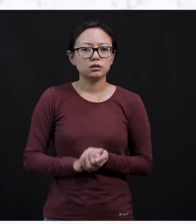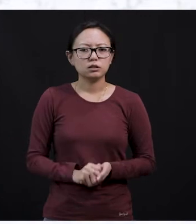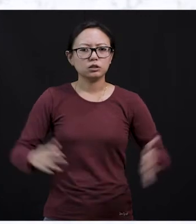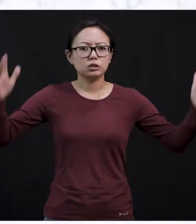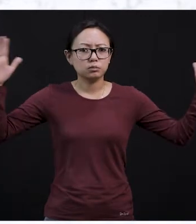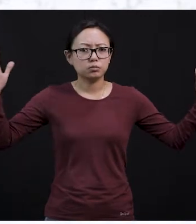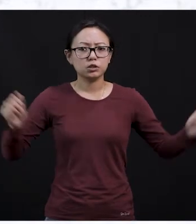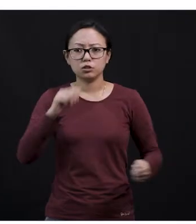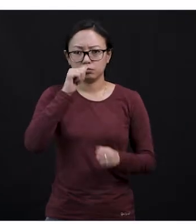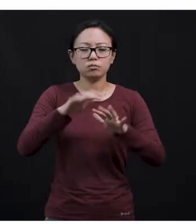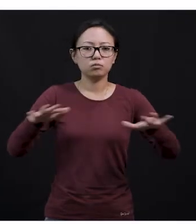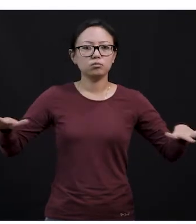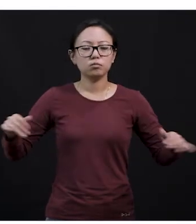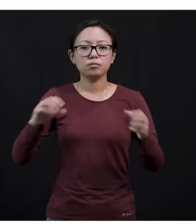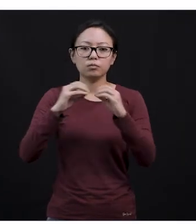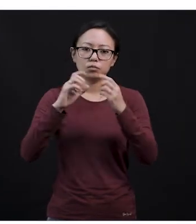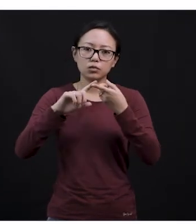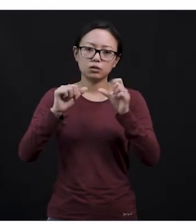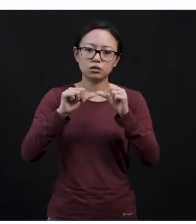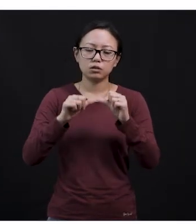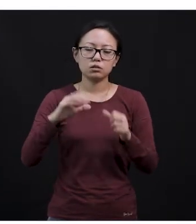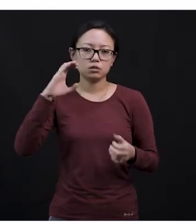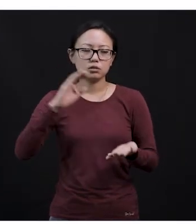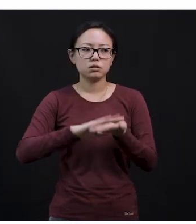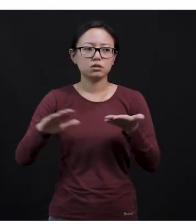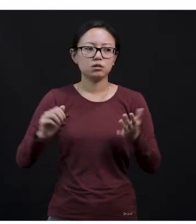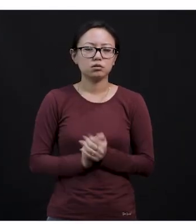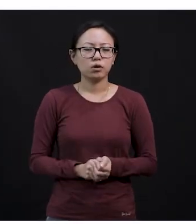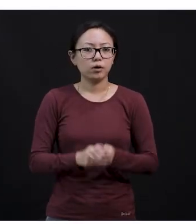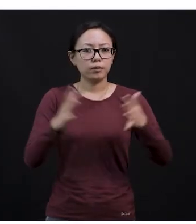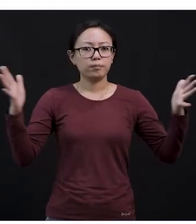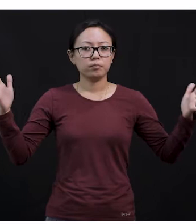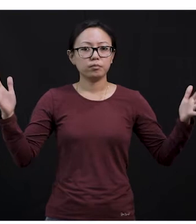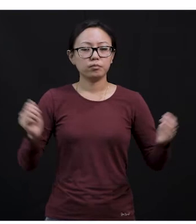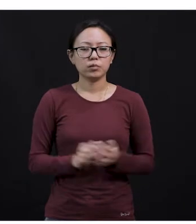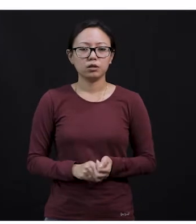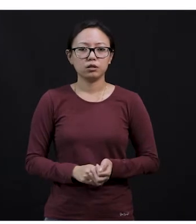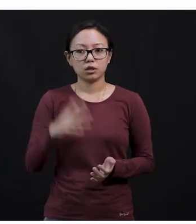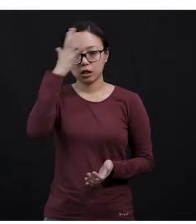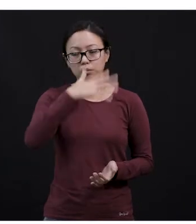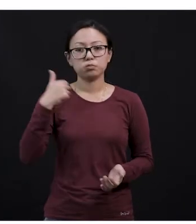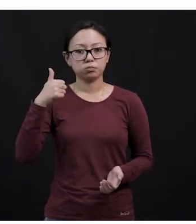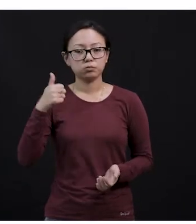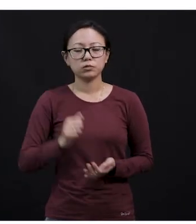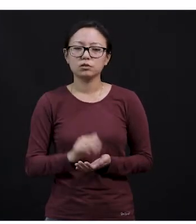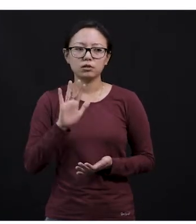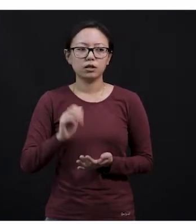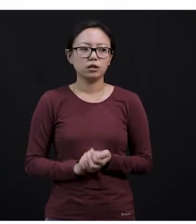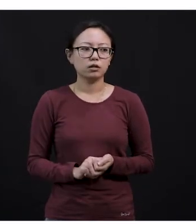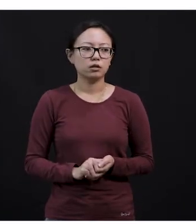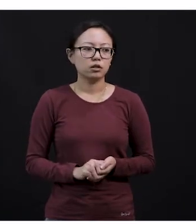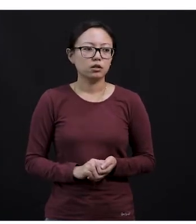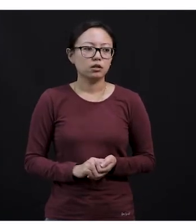it is the Marina Beach. It has many centers of attraction for the tourist, and that is the Presidency College,